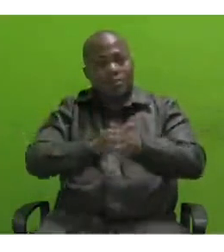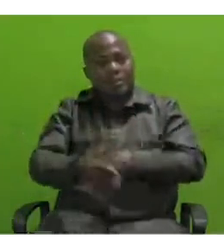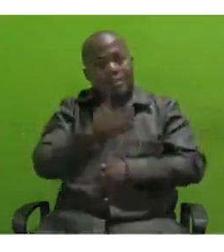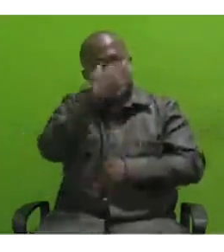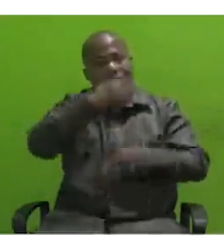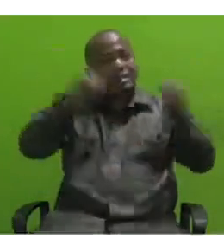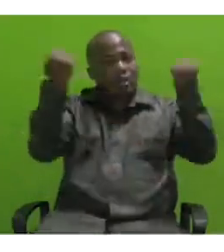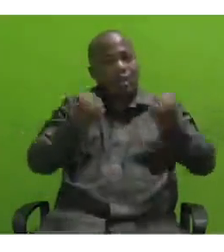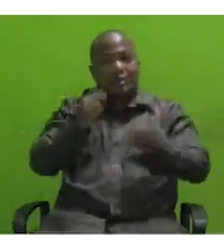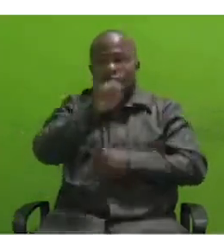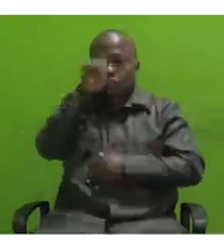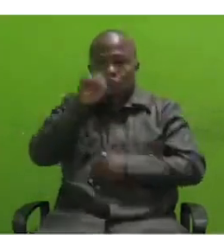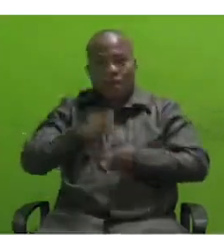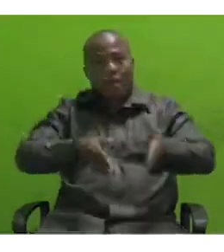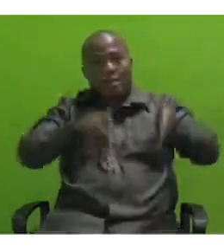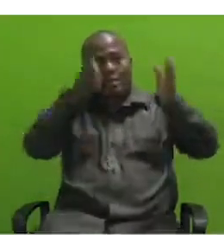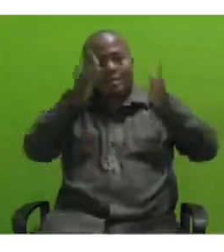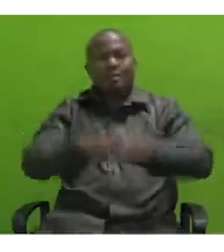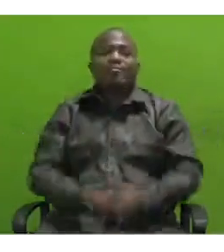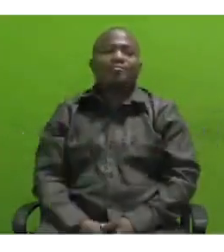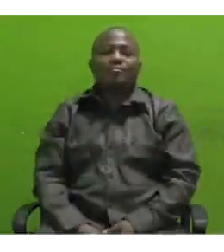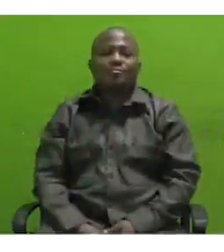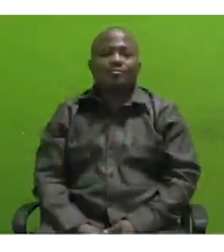square methods.